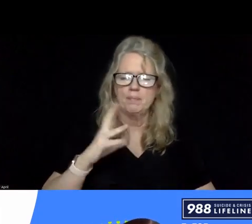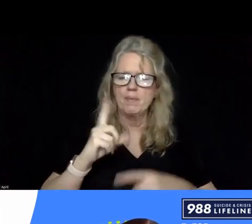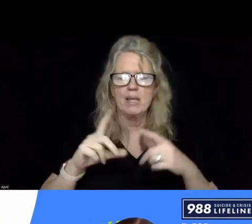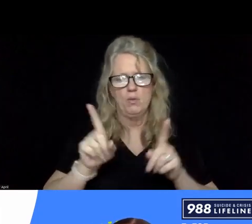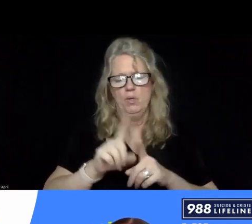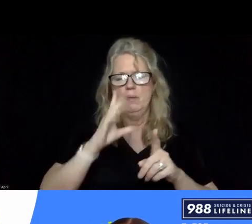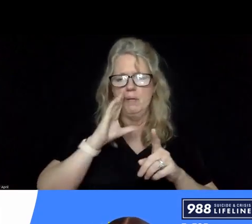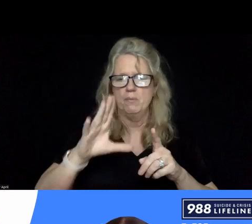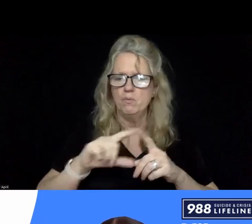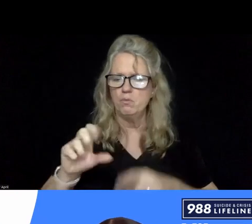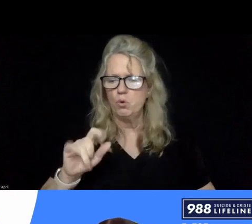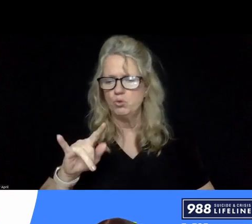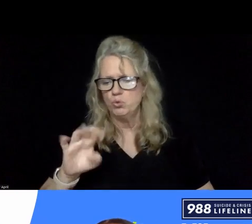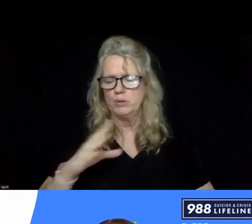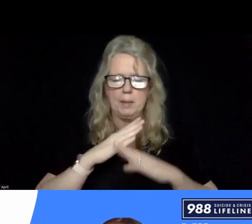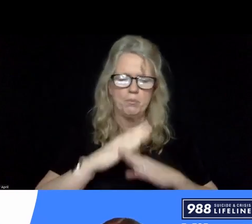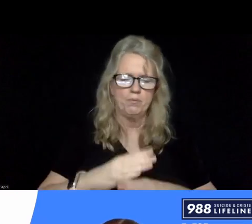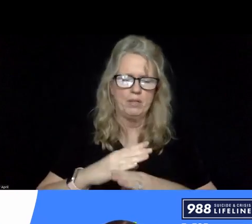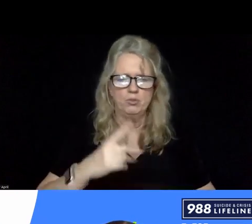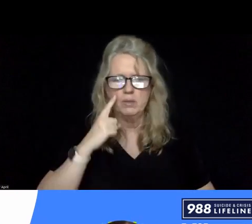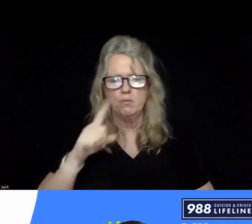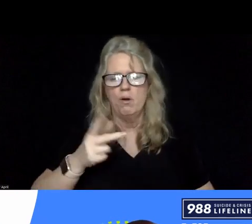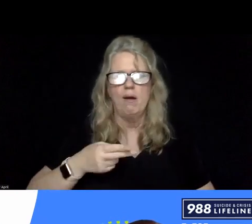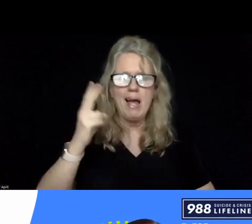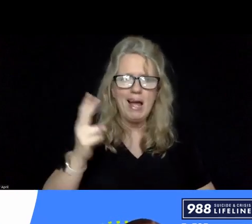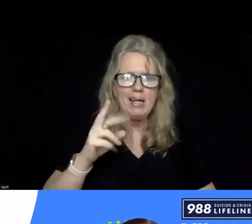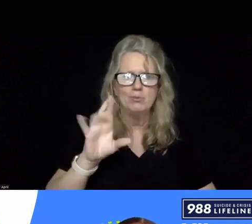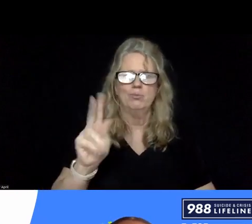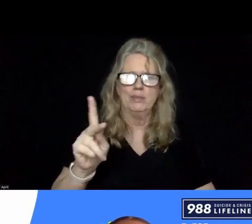million for suicide prevention for high-risk populations,